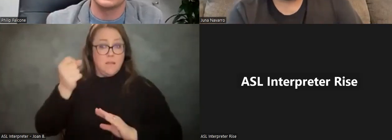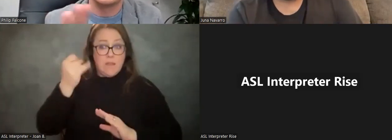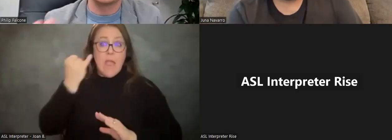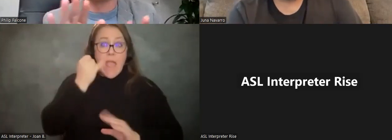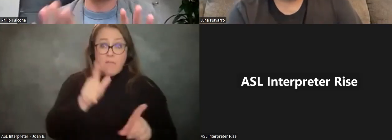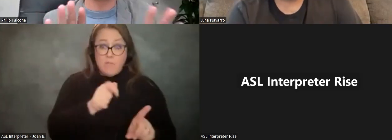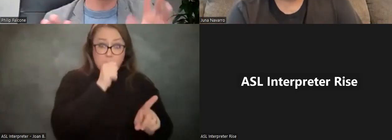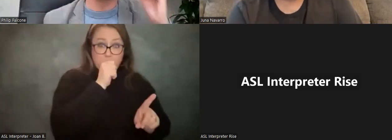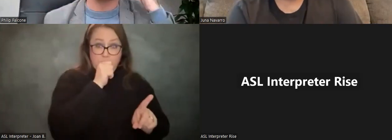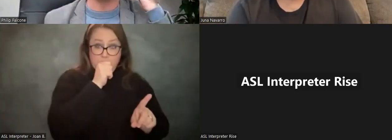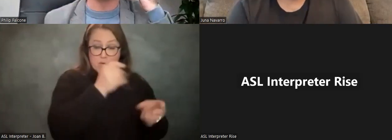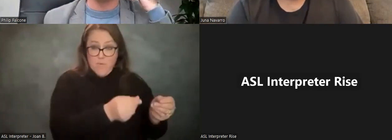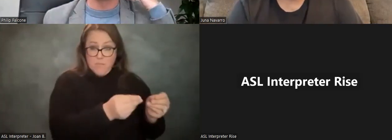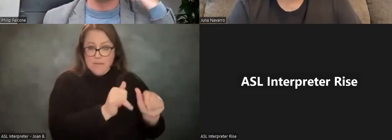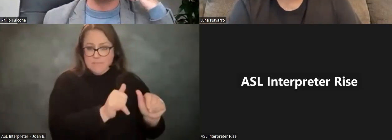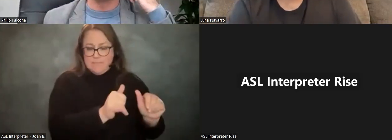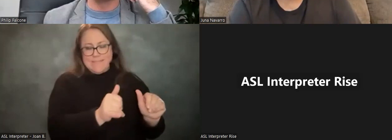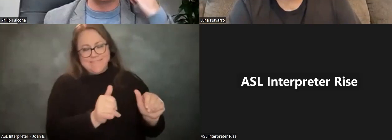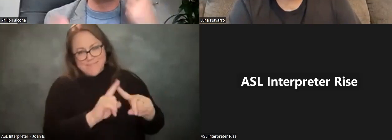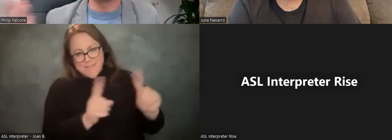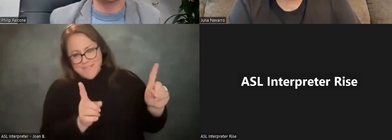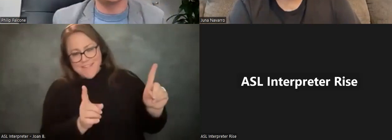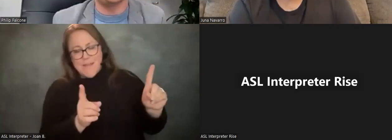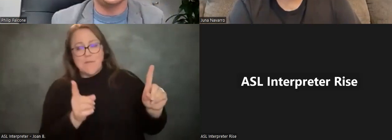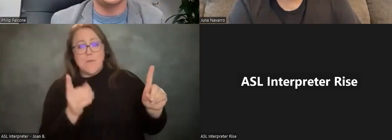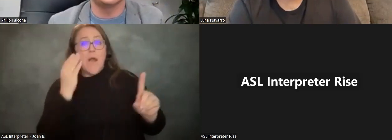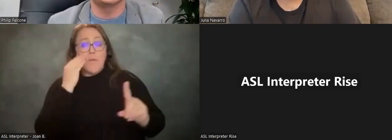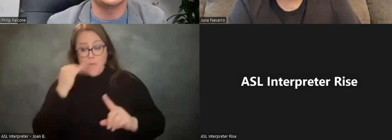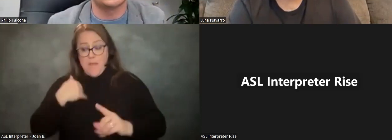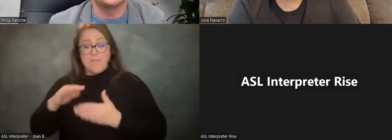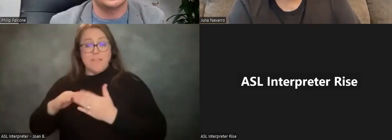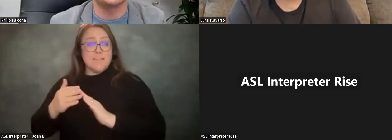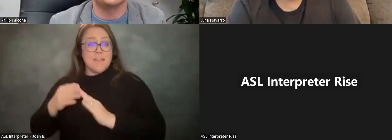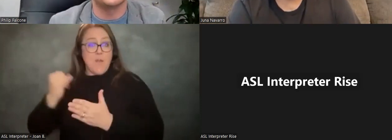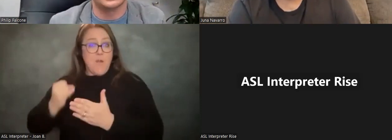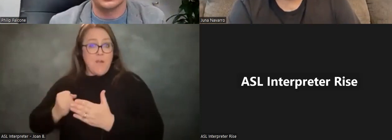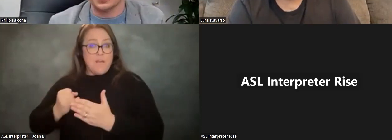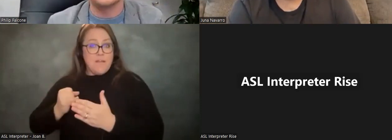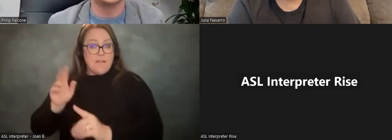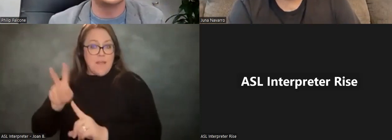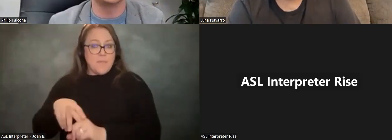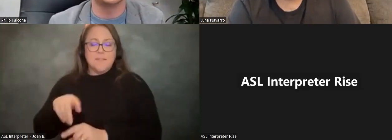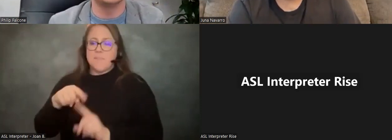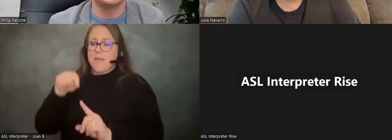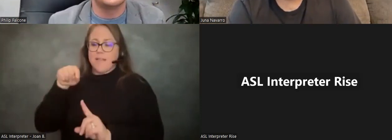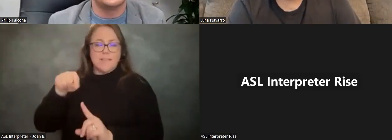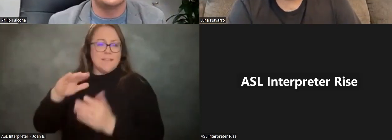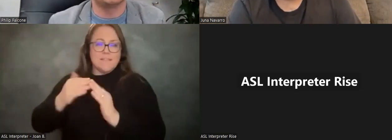though, that's where it gets a little difficult. So I mentioned that we have the city's art application. The city doesn't really have the ability